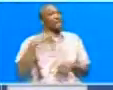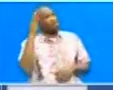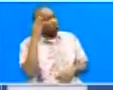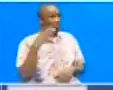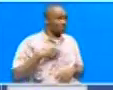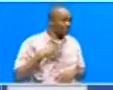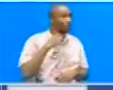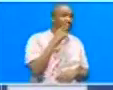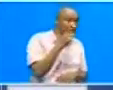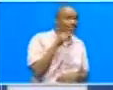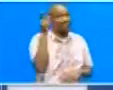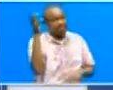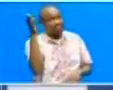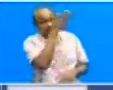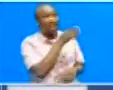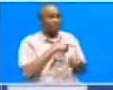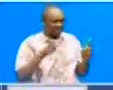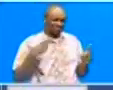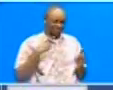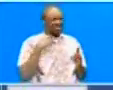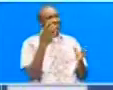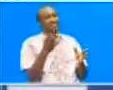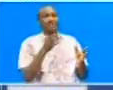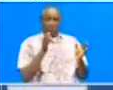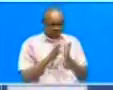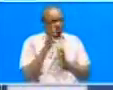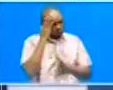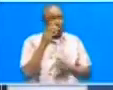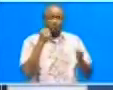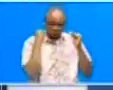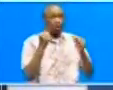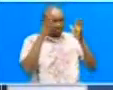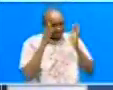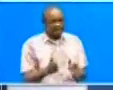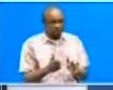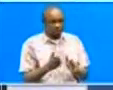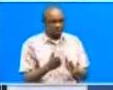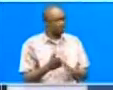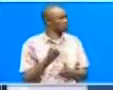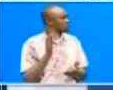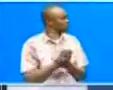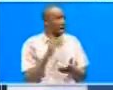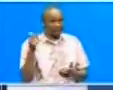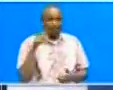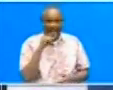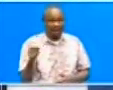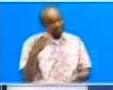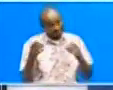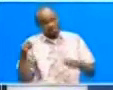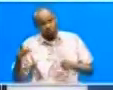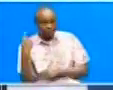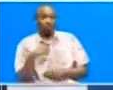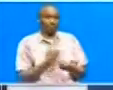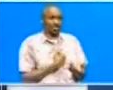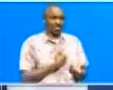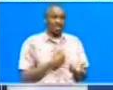were voting out there, but then I was competing, I was up against someone very strong, and I have to acknowledge that. Mm-hmm. And so it could have gone either way. Right. Right. And